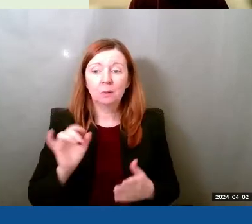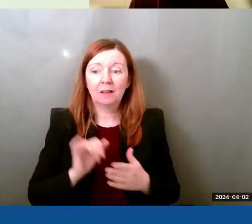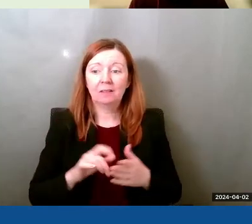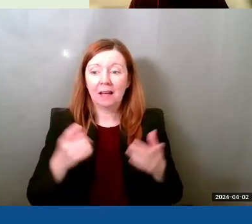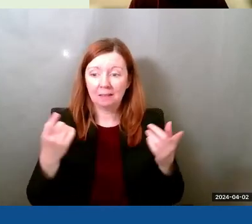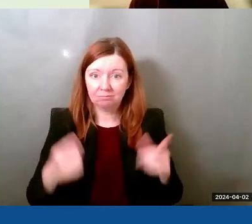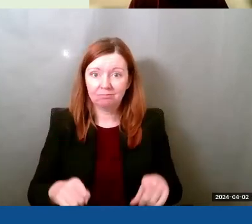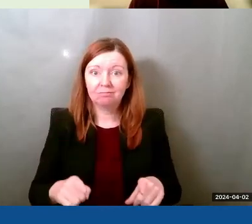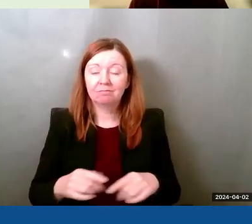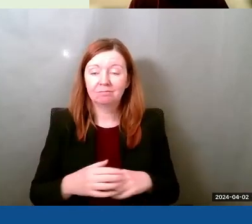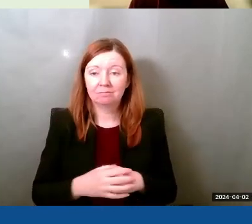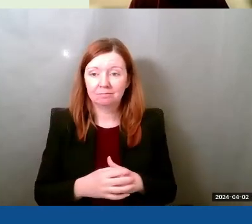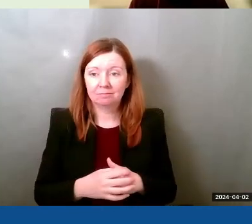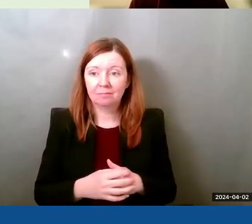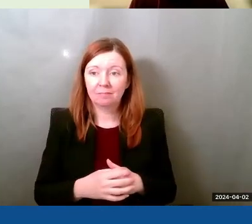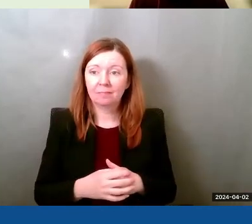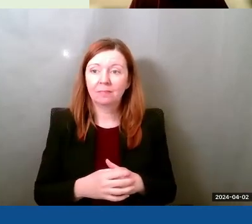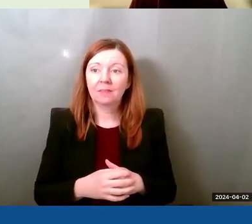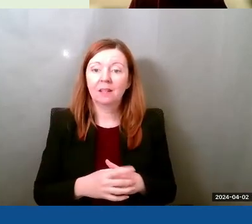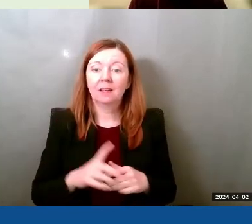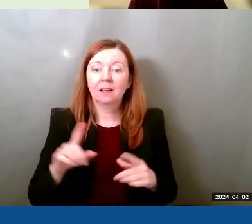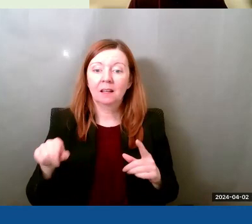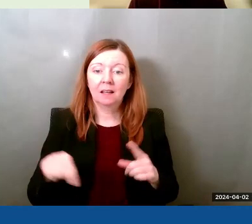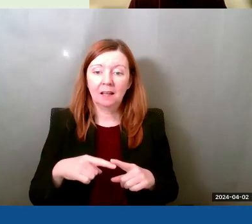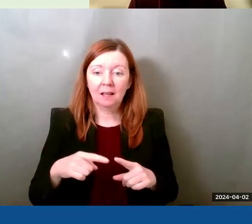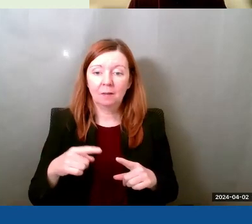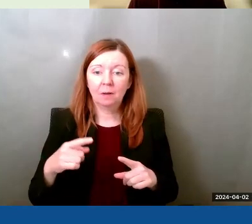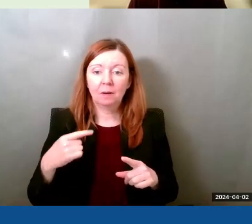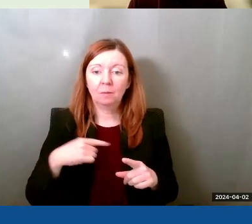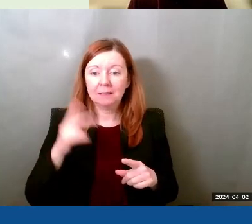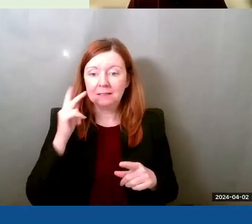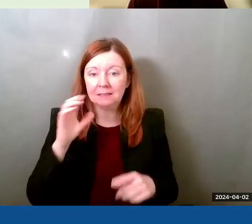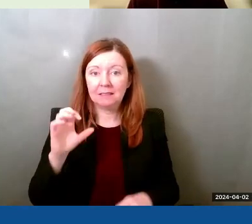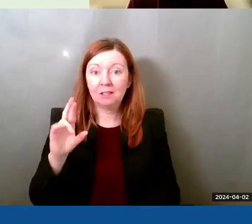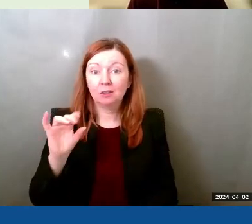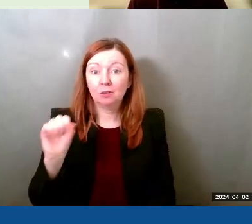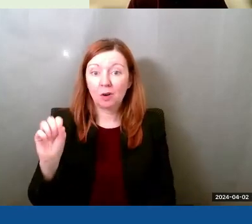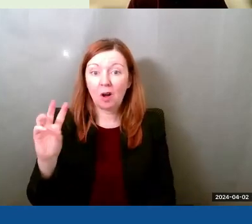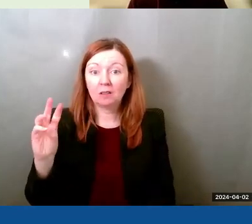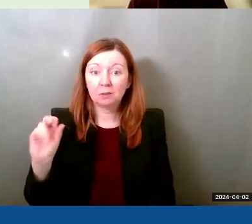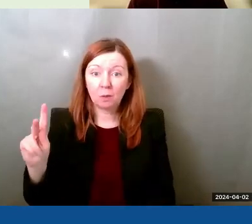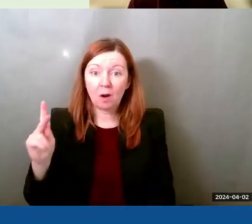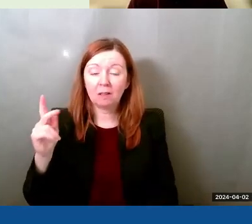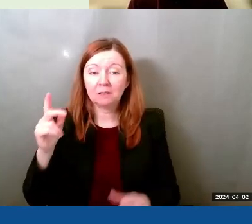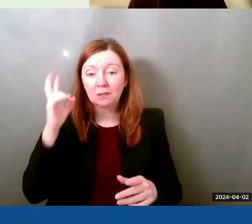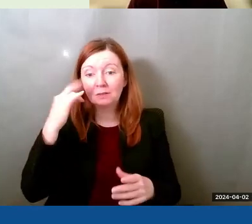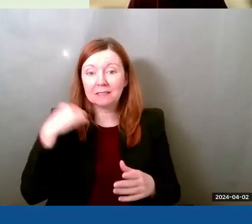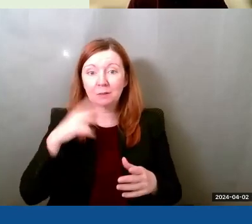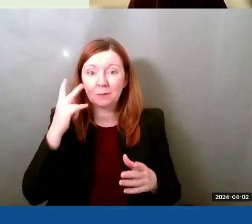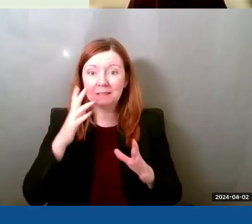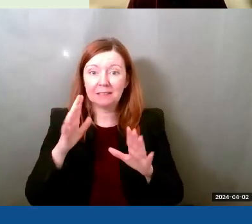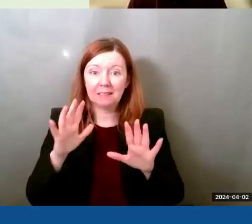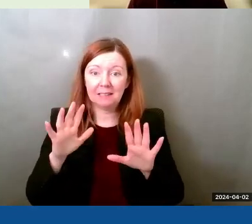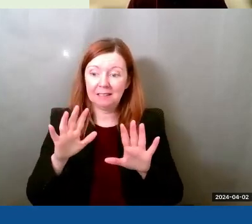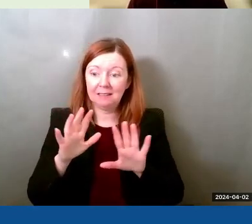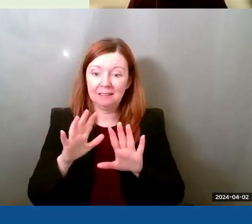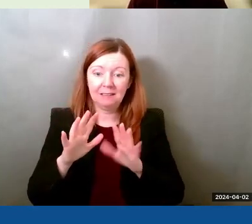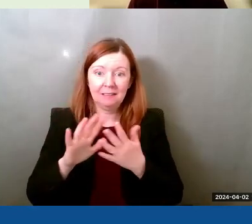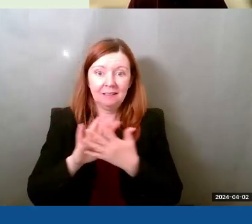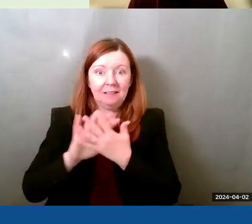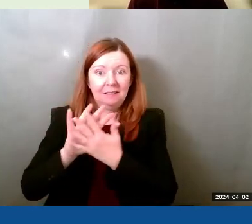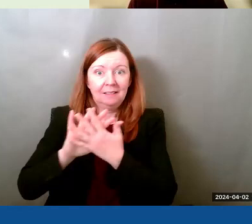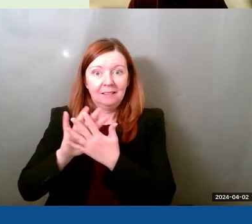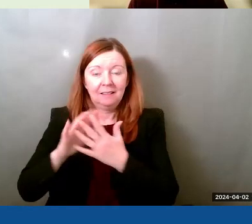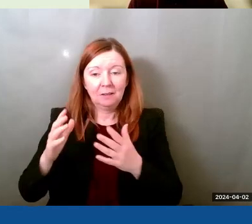is seen. And when we get to crosswalks, the reason we see accumulations at crosswalks that indicate there's a higher level